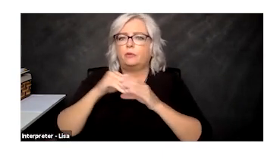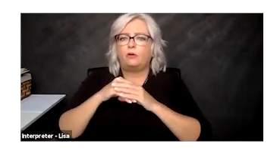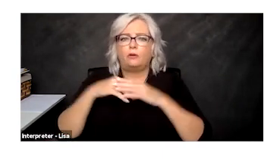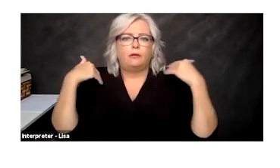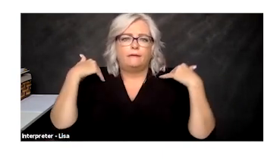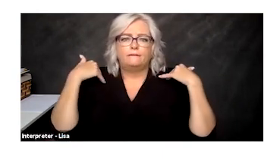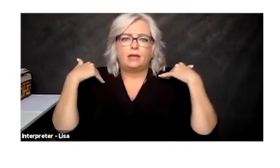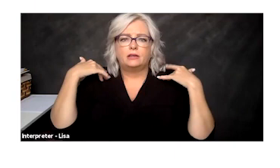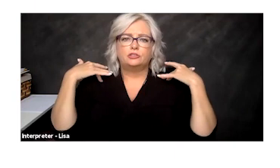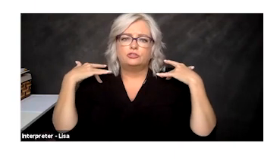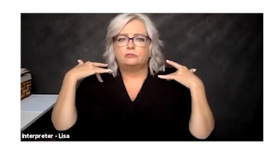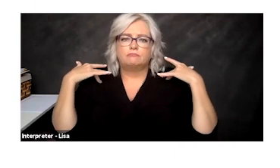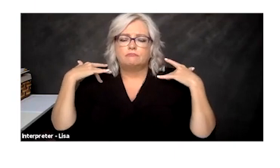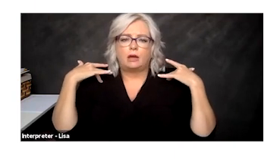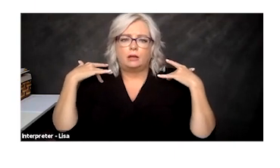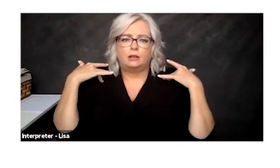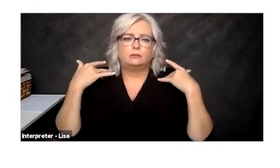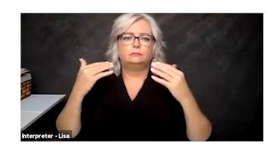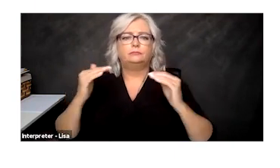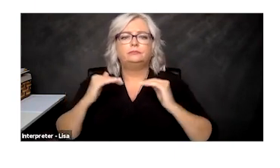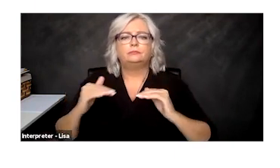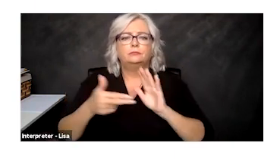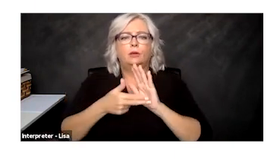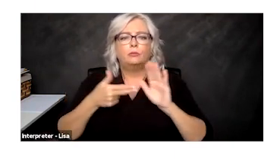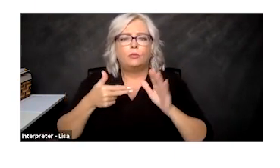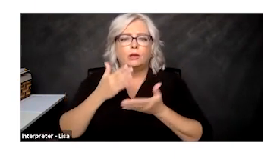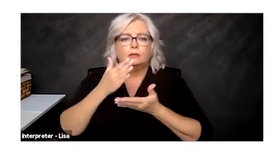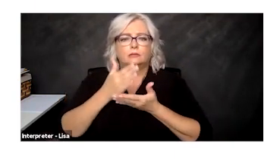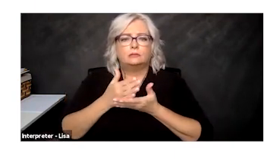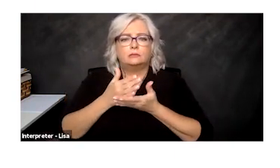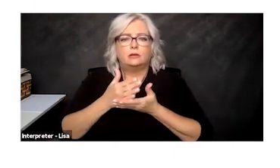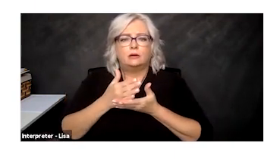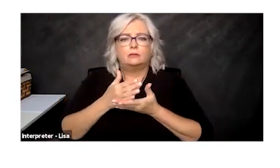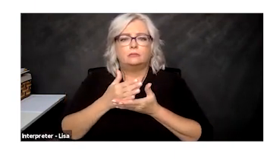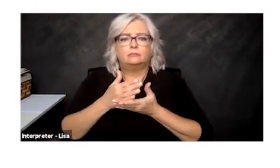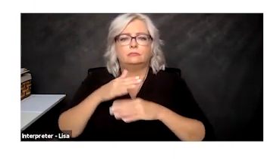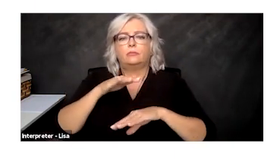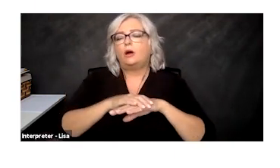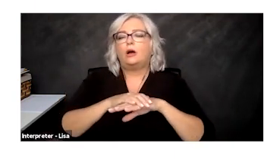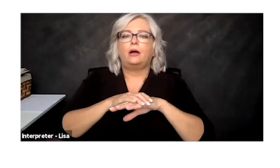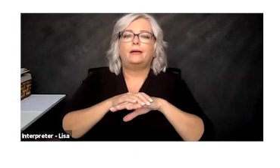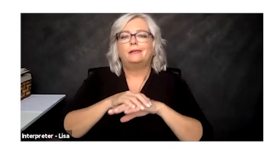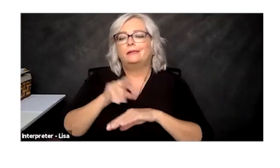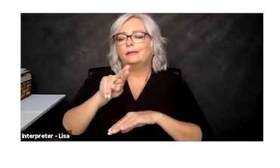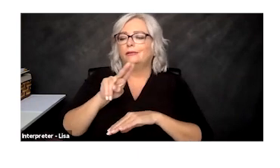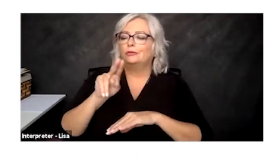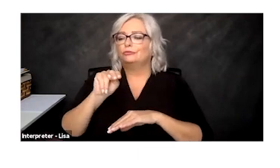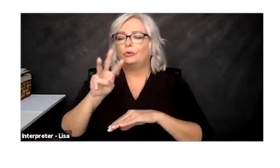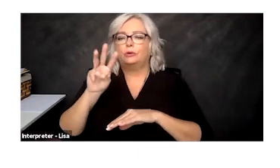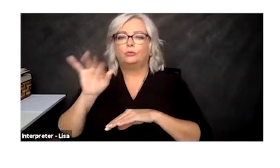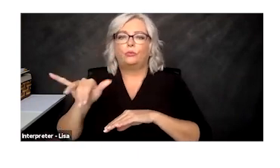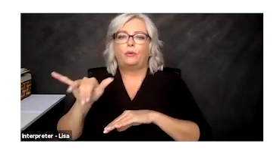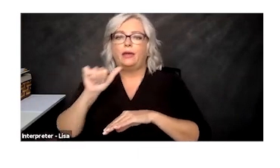stop at the representation on the runway because it's usually done as a PR solution or a way